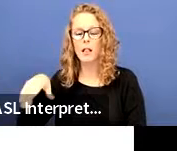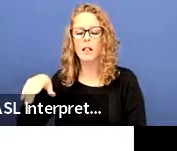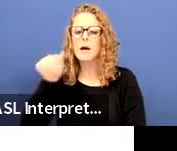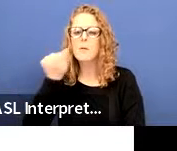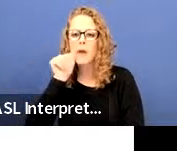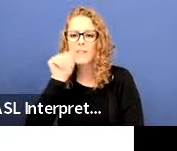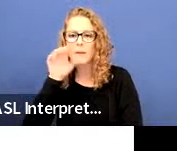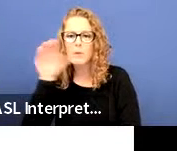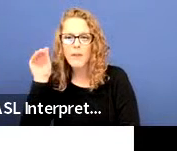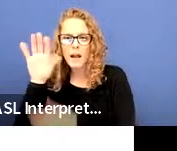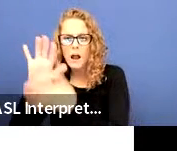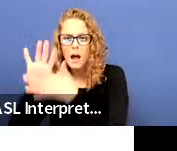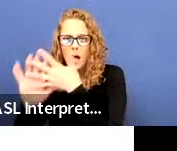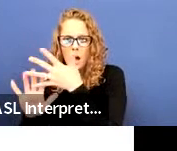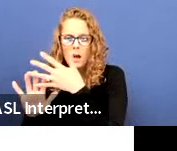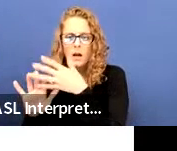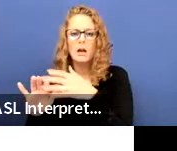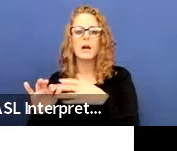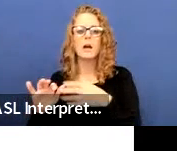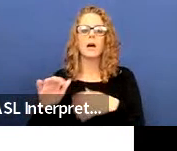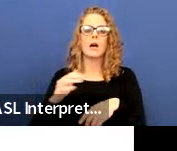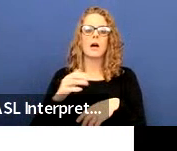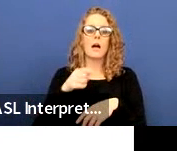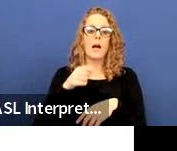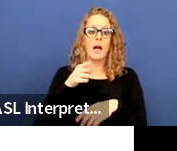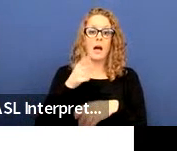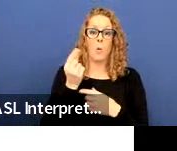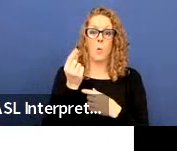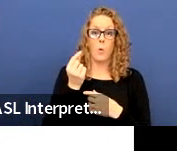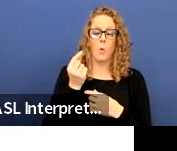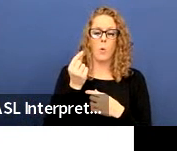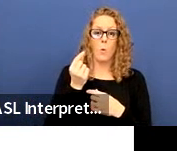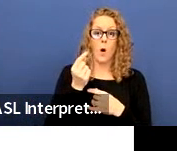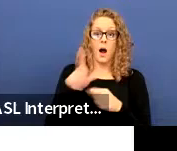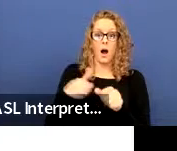also driven by response times. So